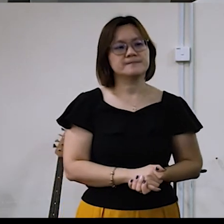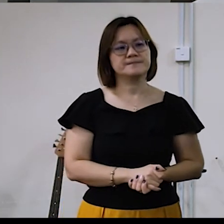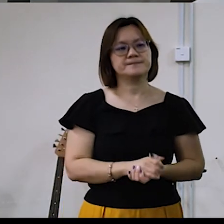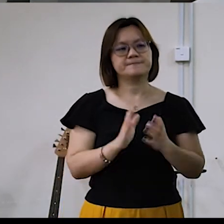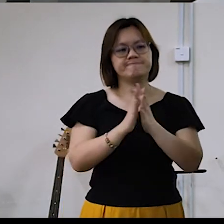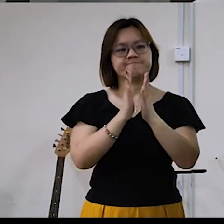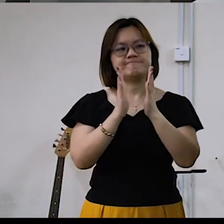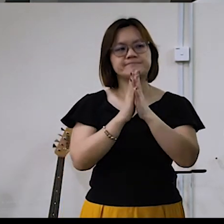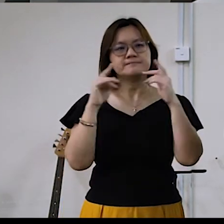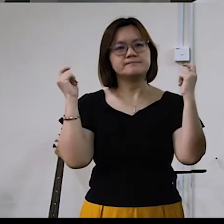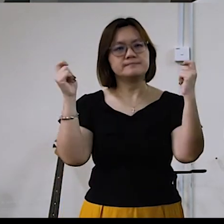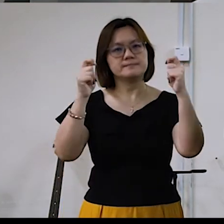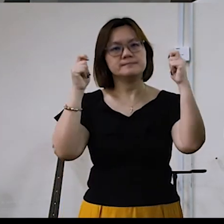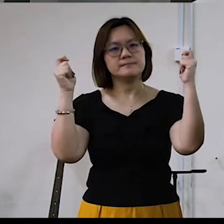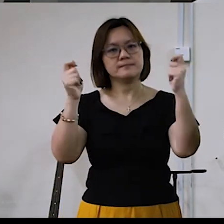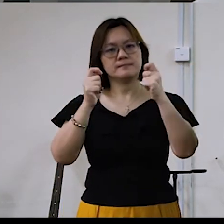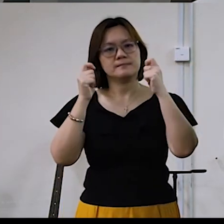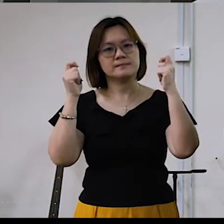Hallelujah.